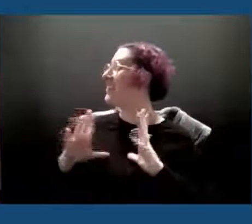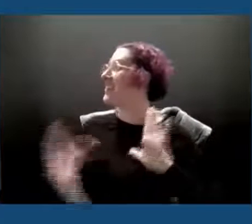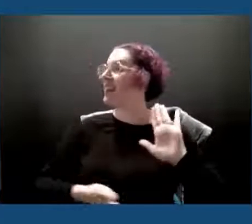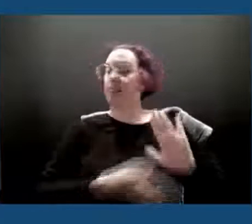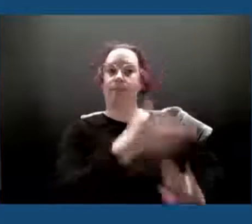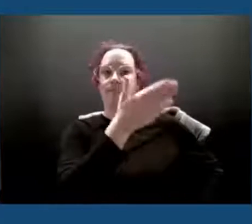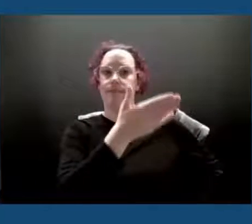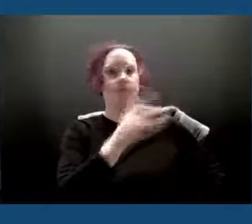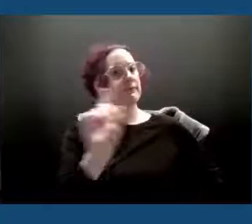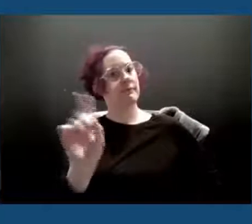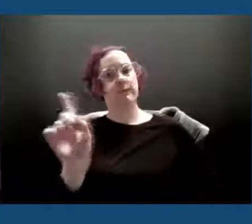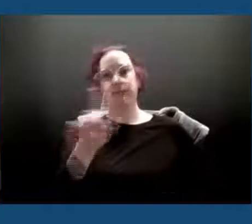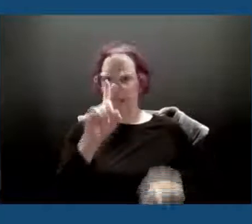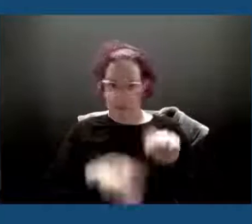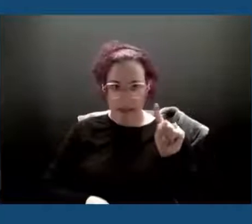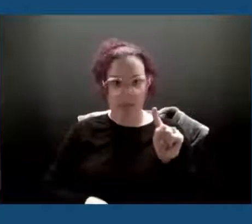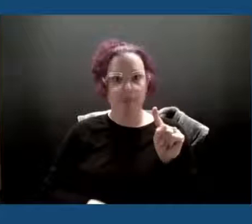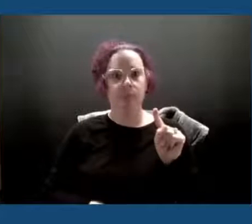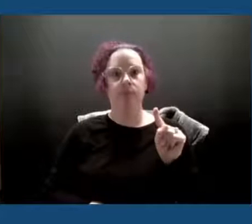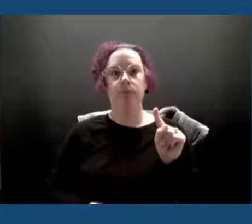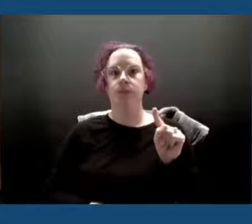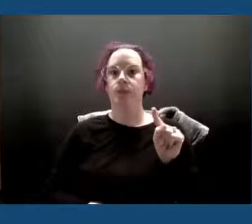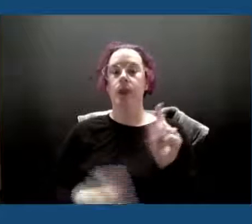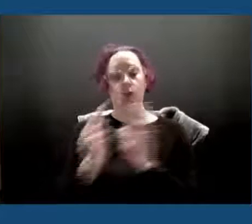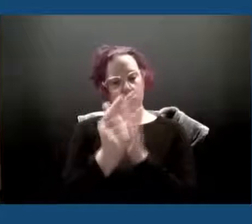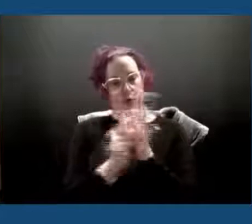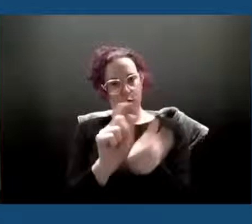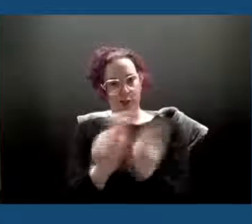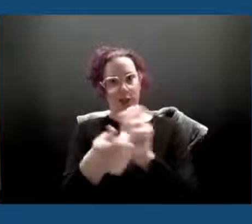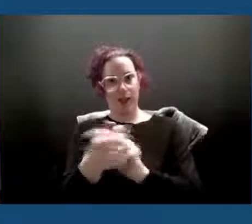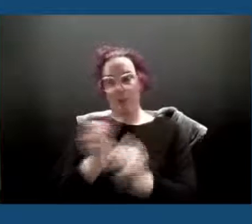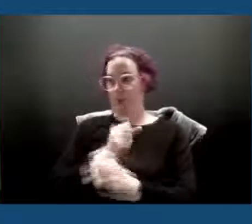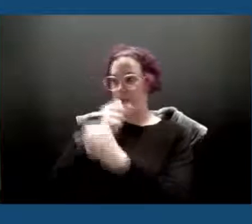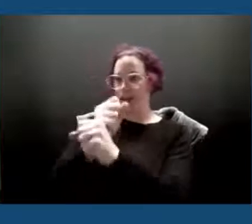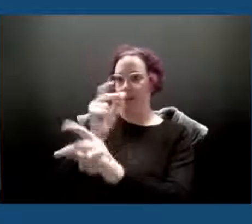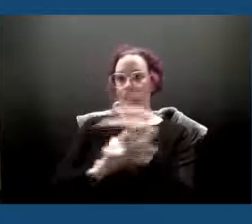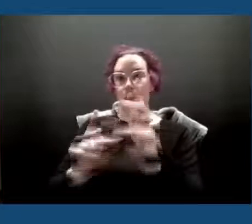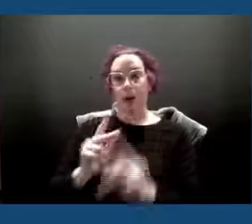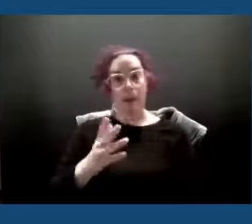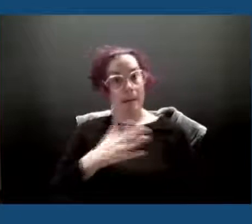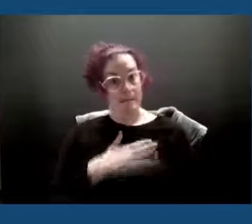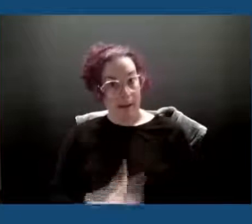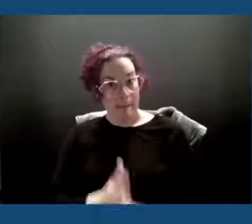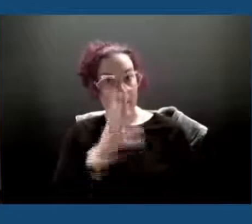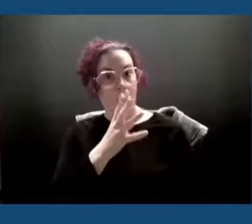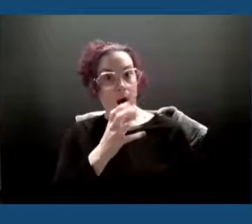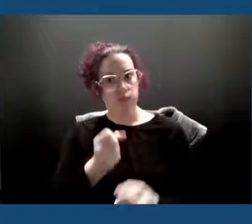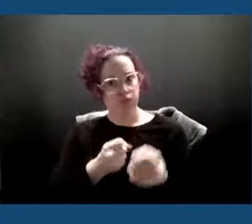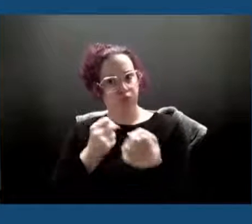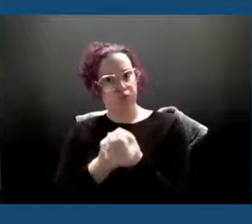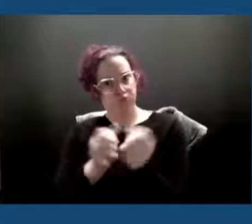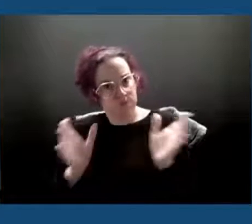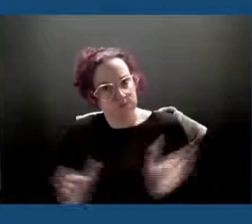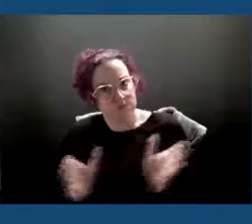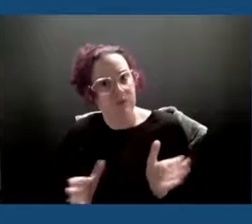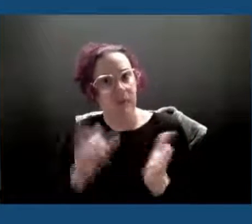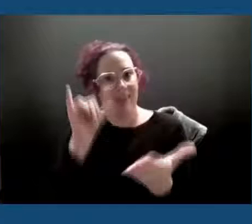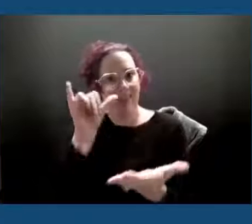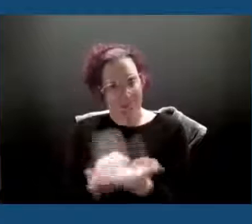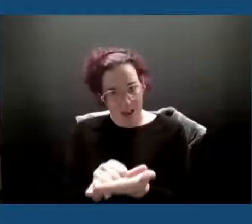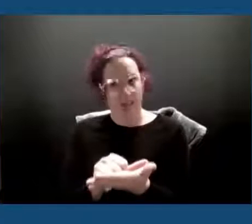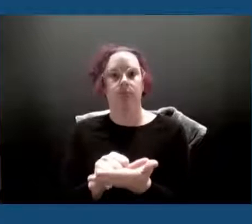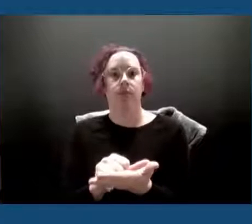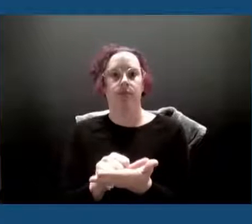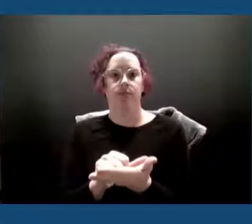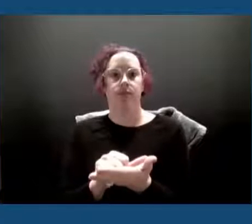laws were changed to protect people in that circumstance. And my mom was a driving force behind that and opening a home